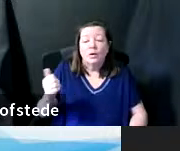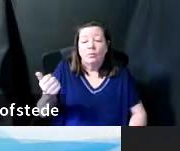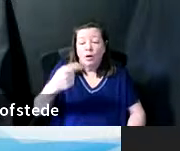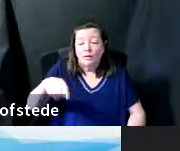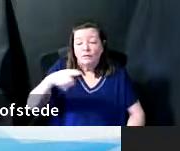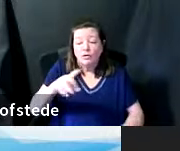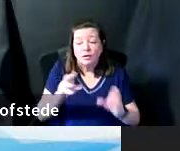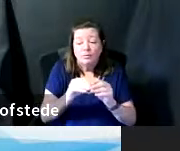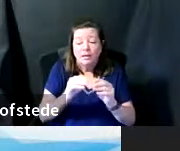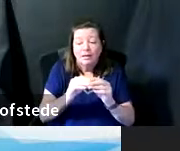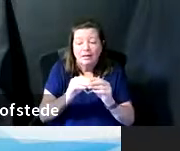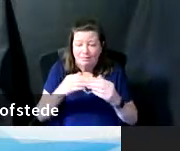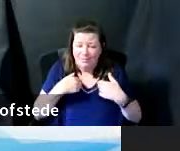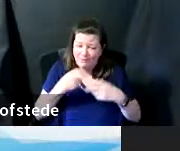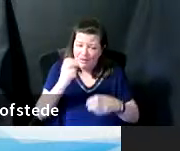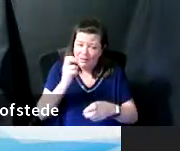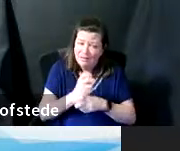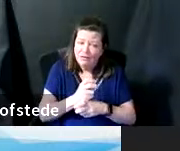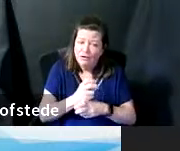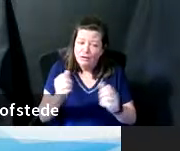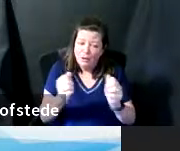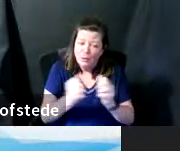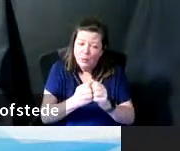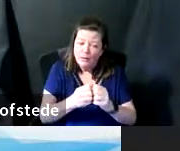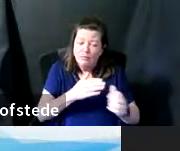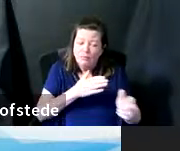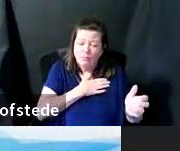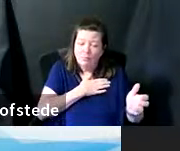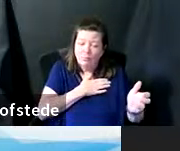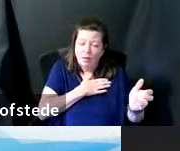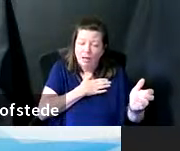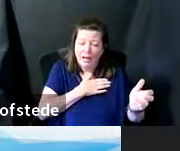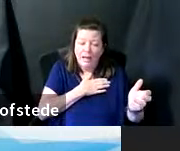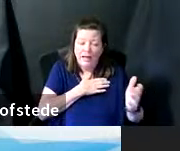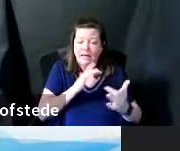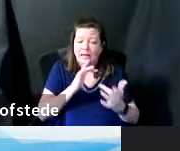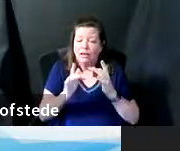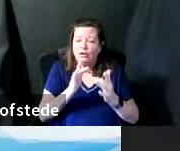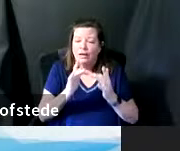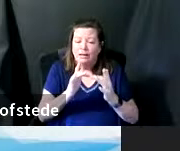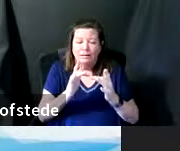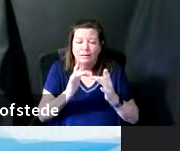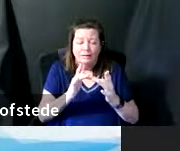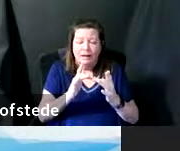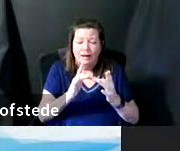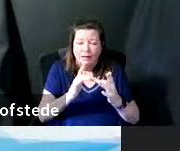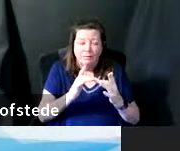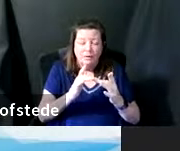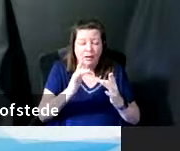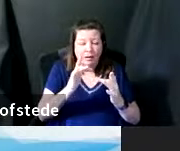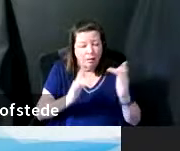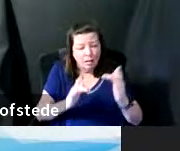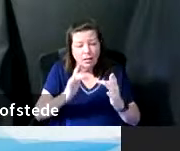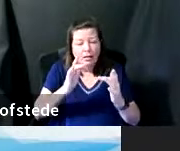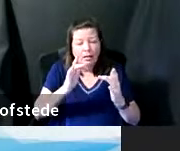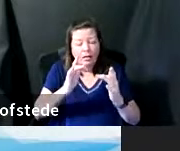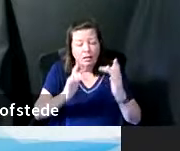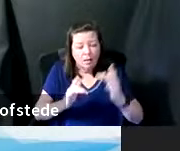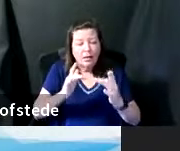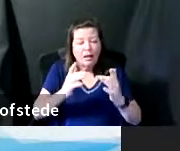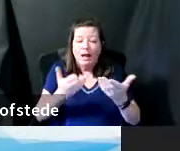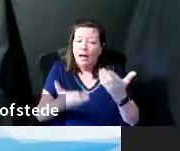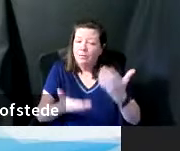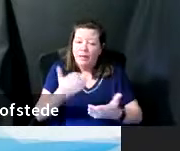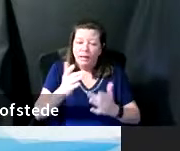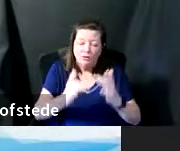I'm having difficulty with my internet. I keep getting low, so I may just drop off, but I'd